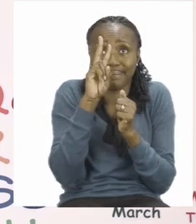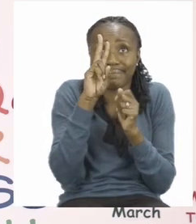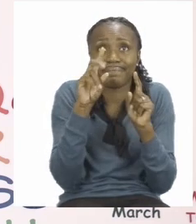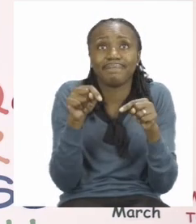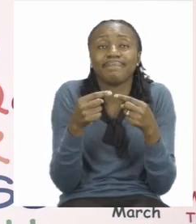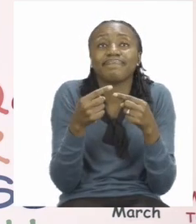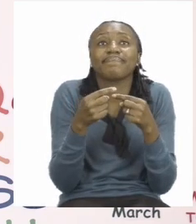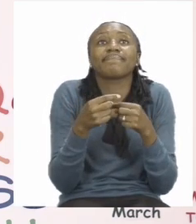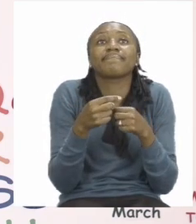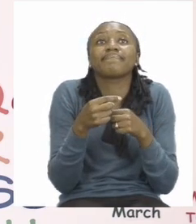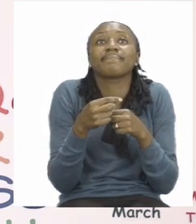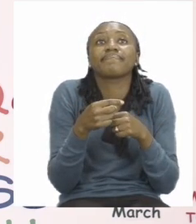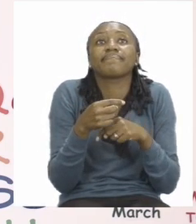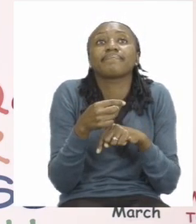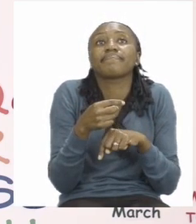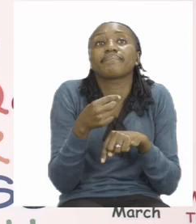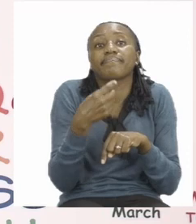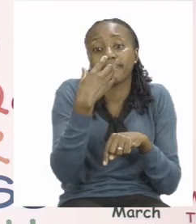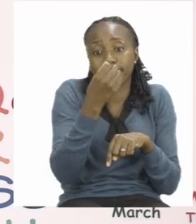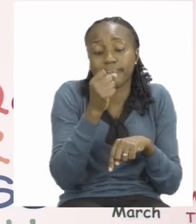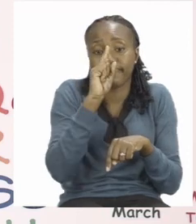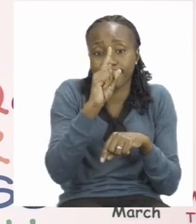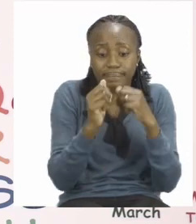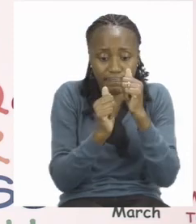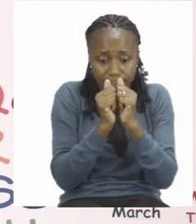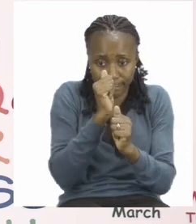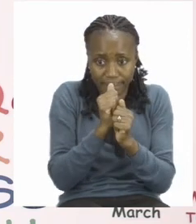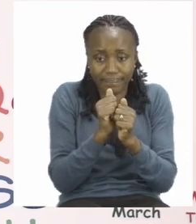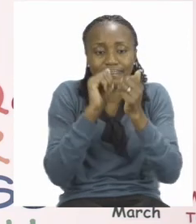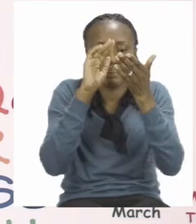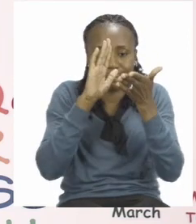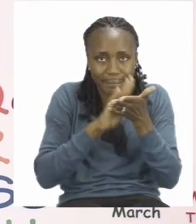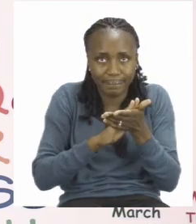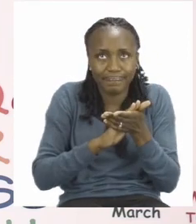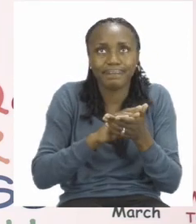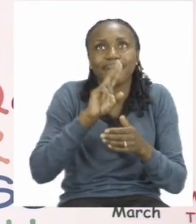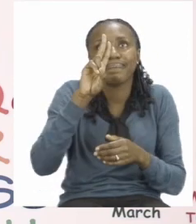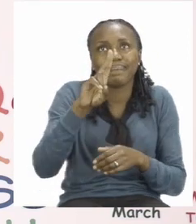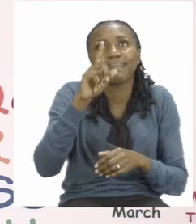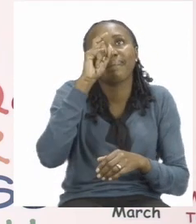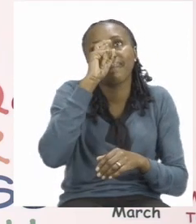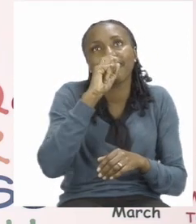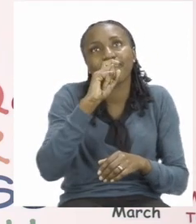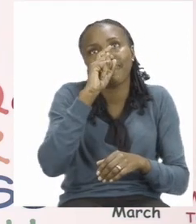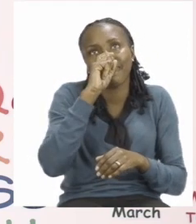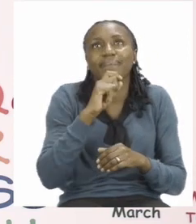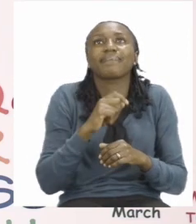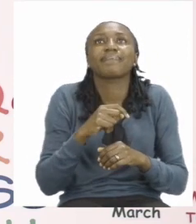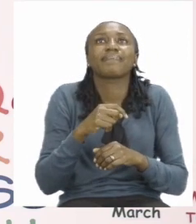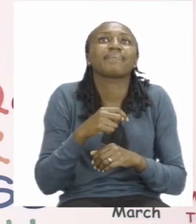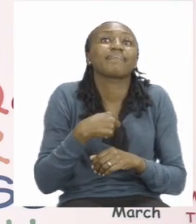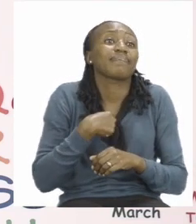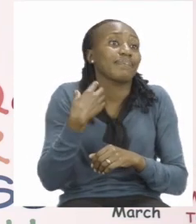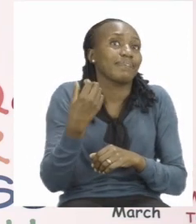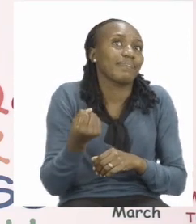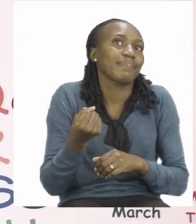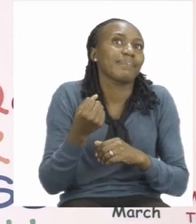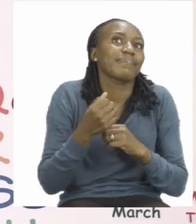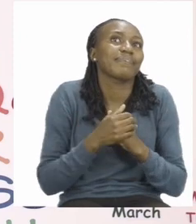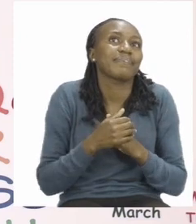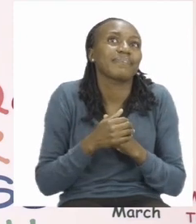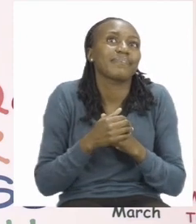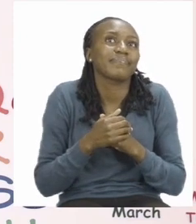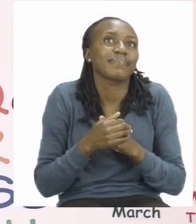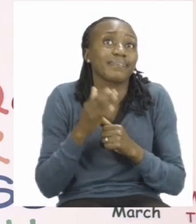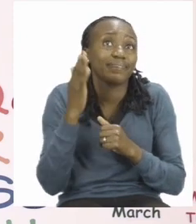I have 1 brother and 2 sisters. So, now that we